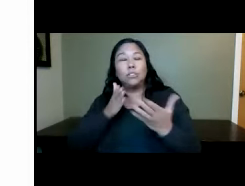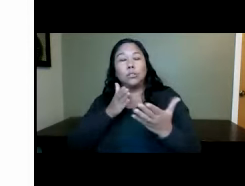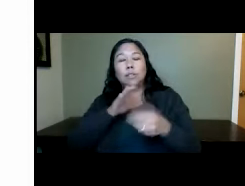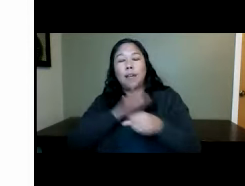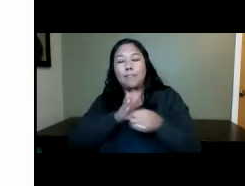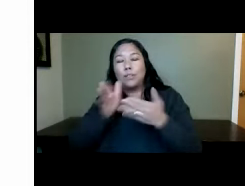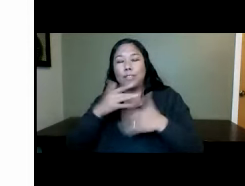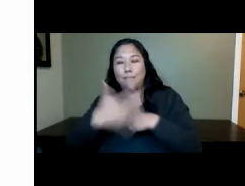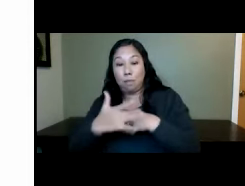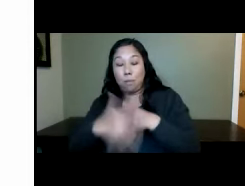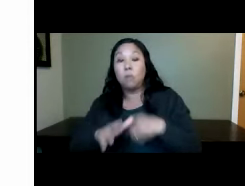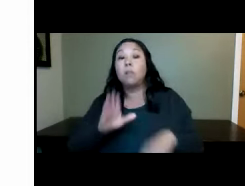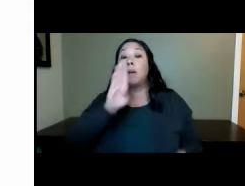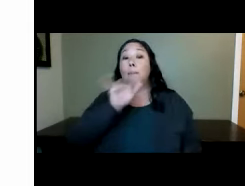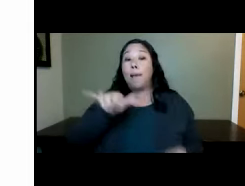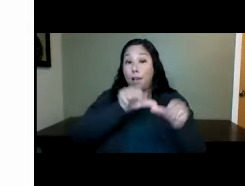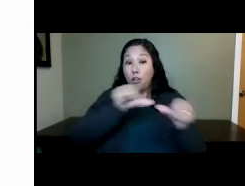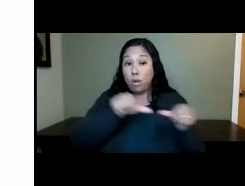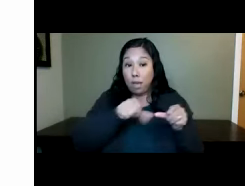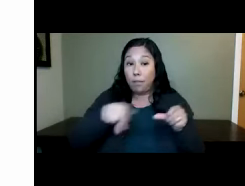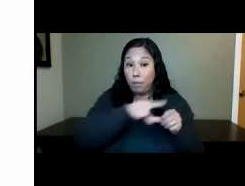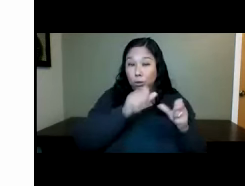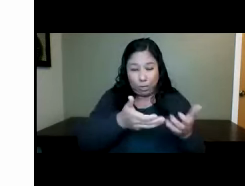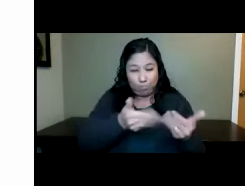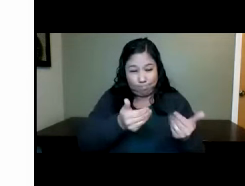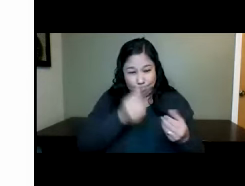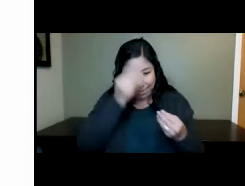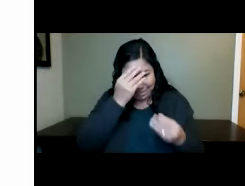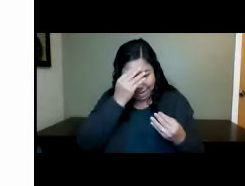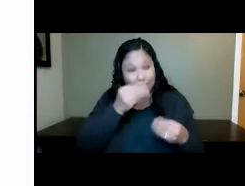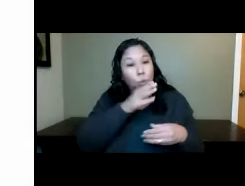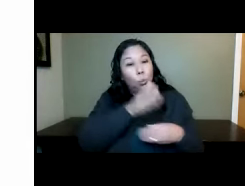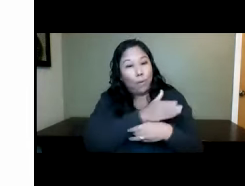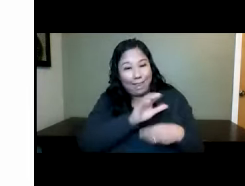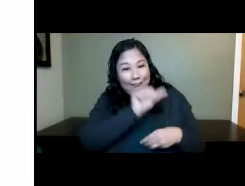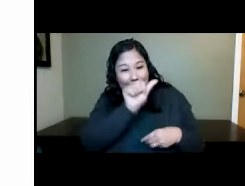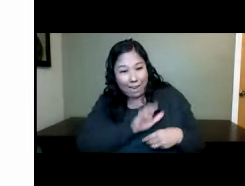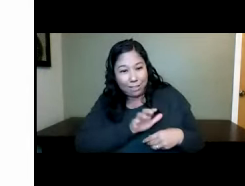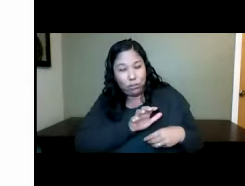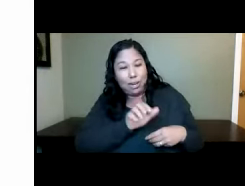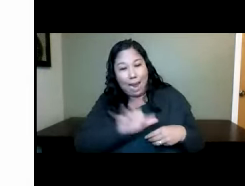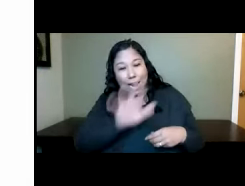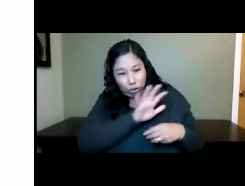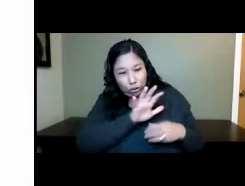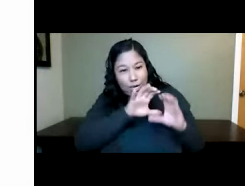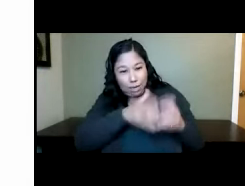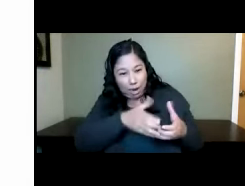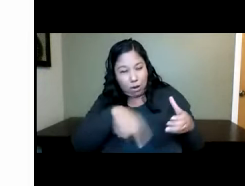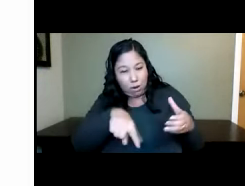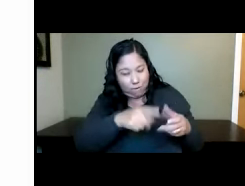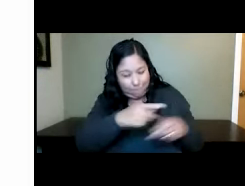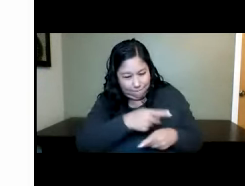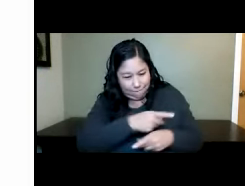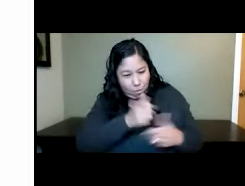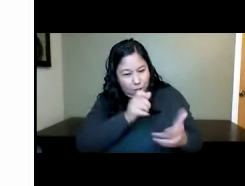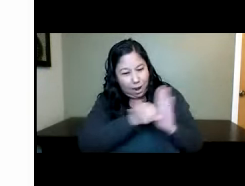Up in the Bay Area, they're also trying to disaggregate the data, even within the Asian category, to further disaggregate to identify which of the